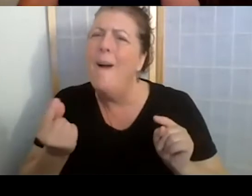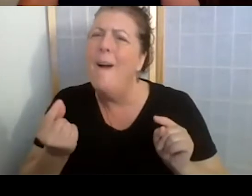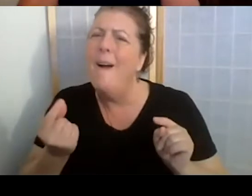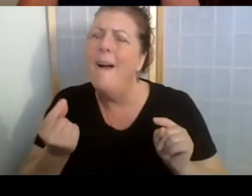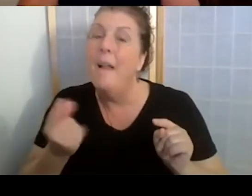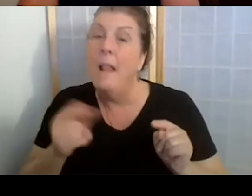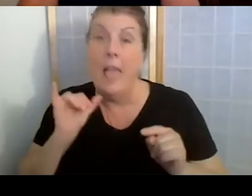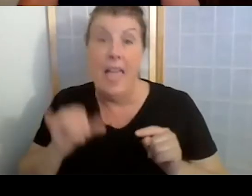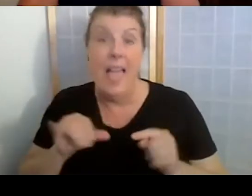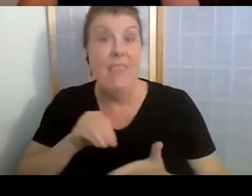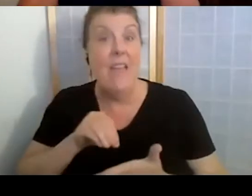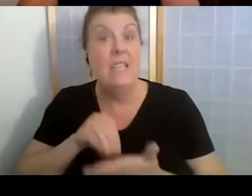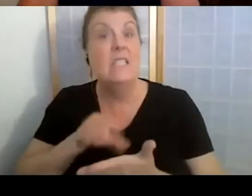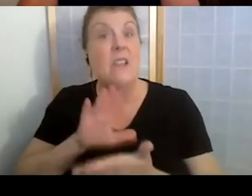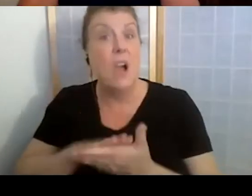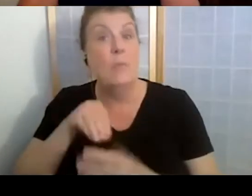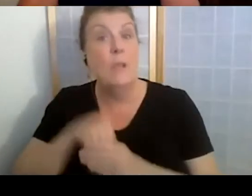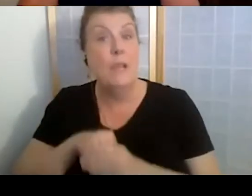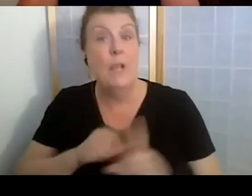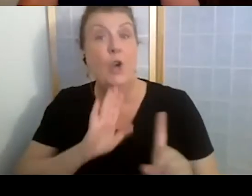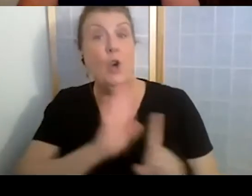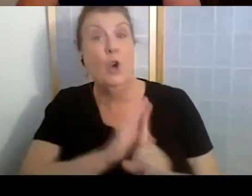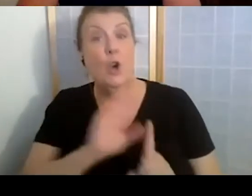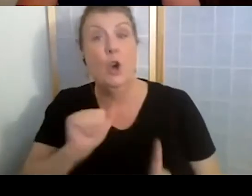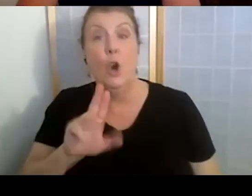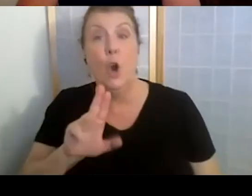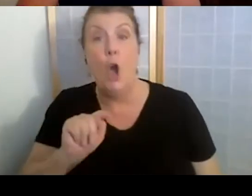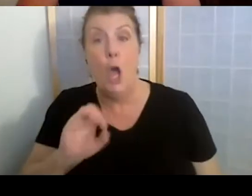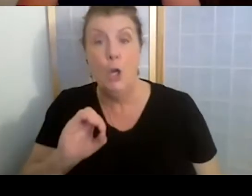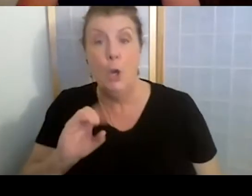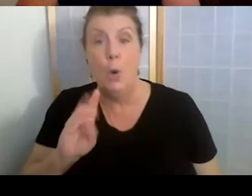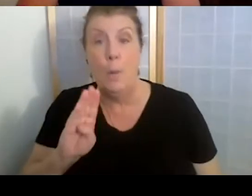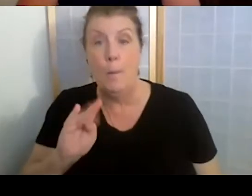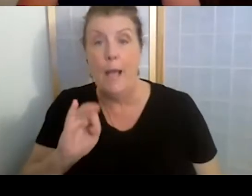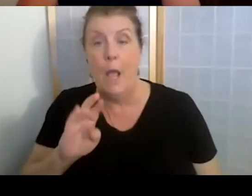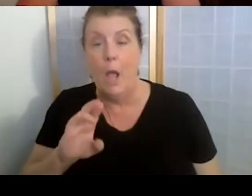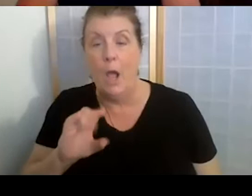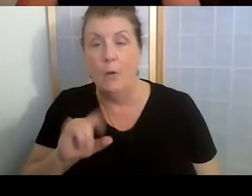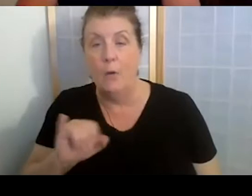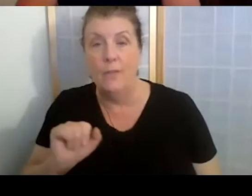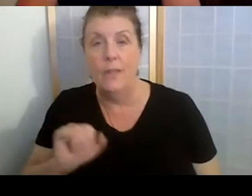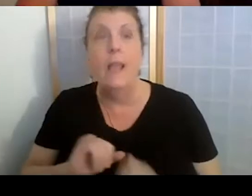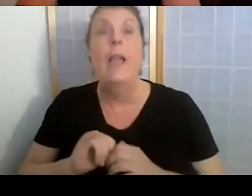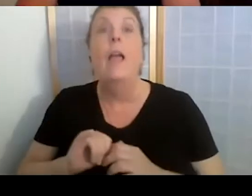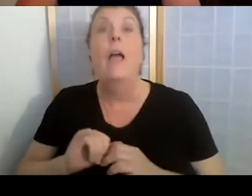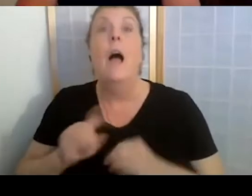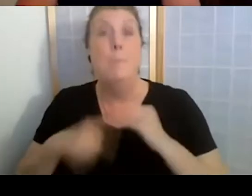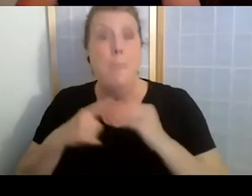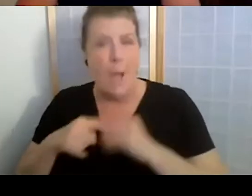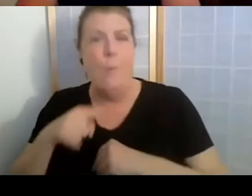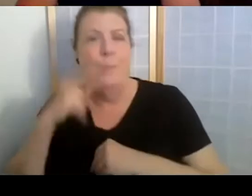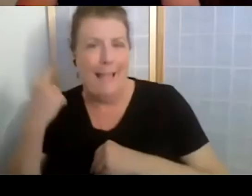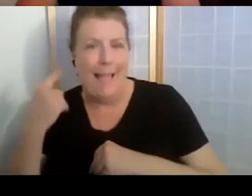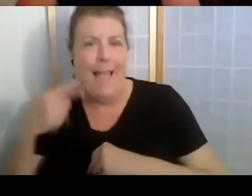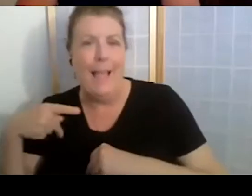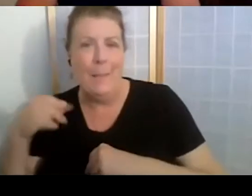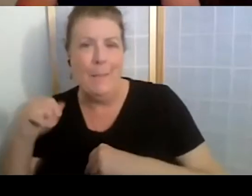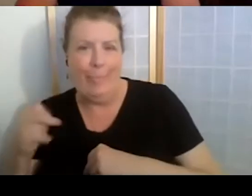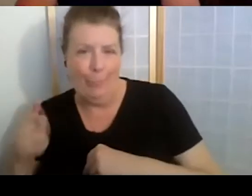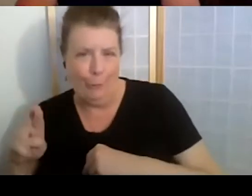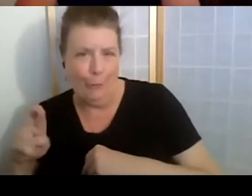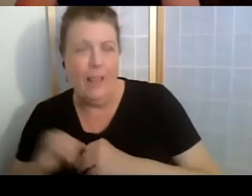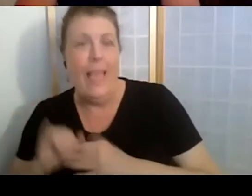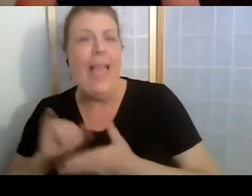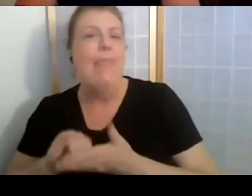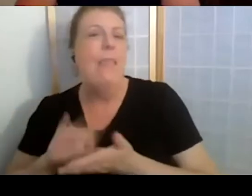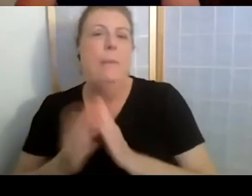her autobiography about the Black Panther, her, you know, that she was endorsed by the Black Panthers. And even though that only became one line